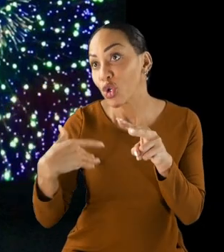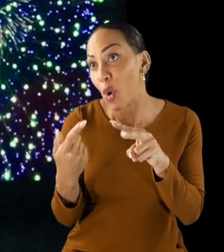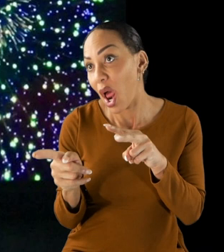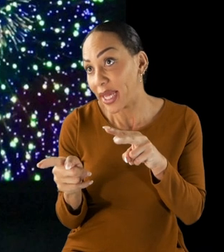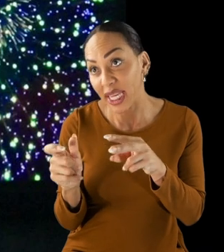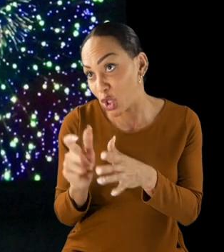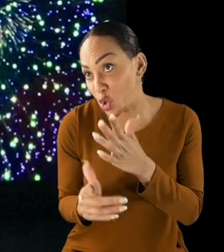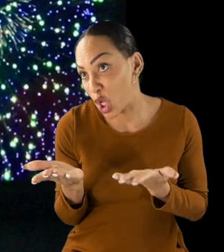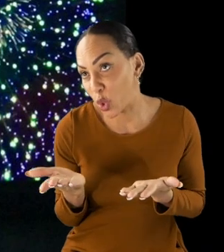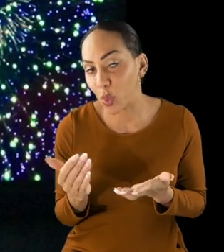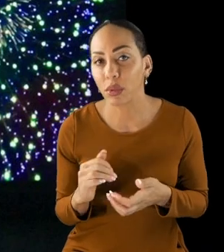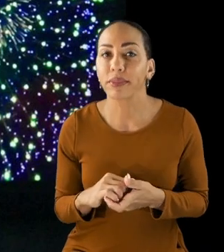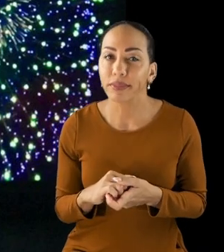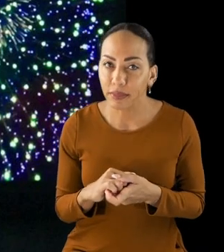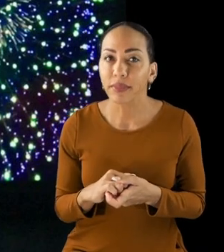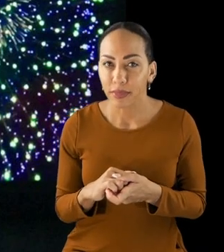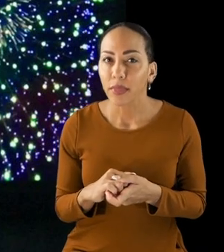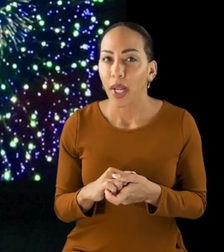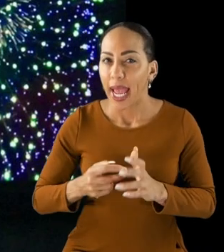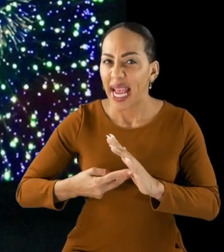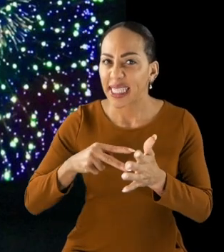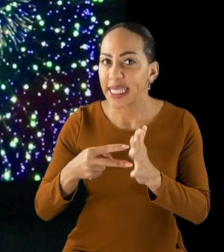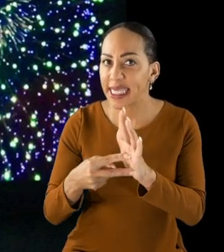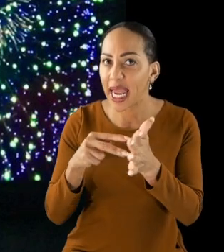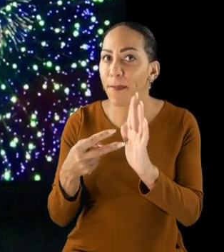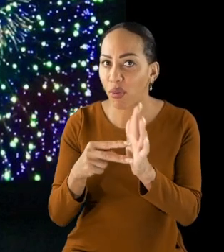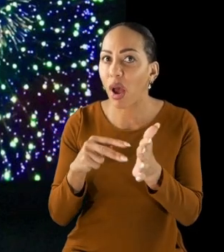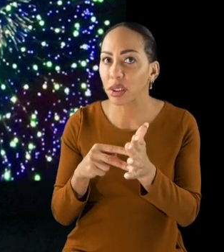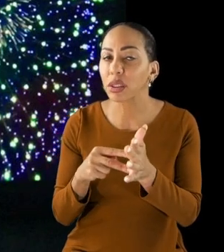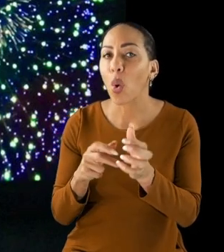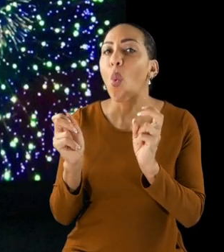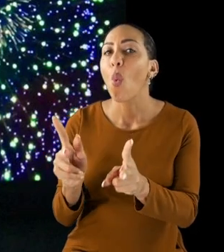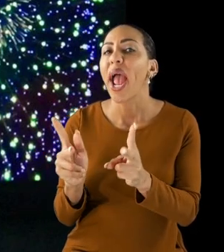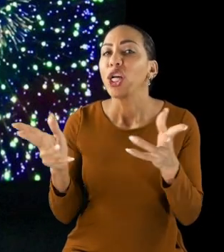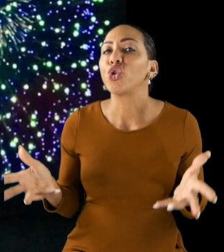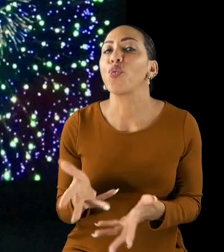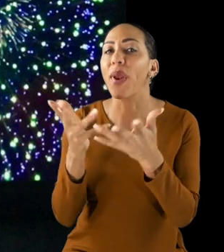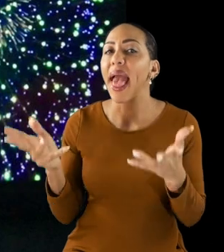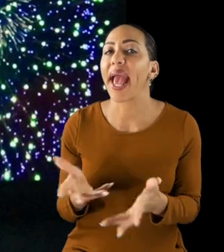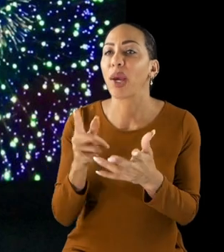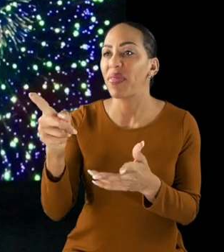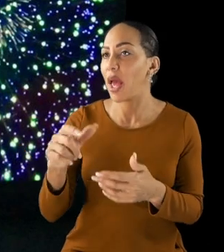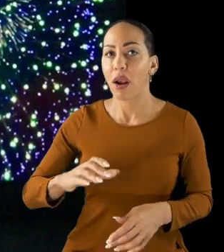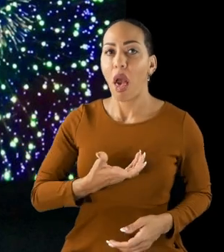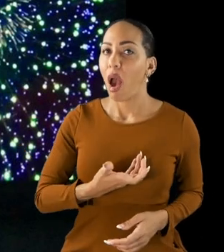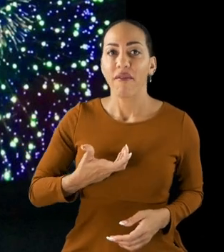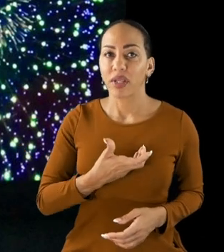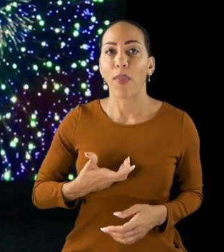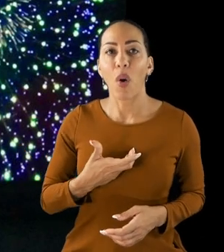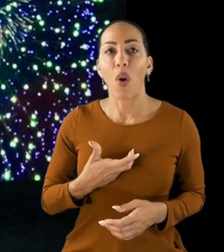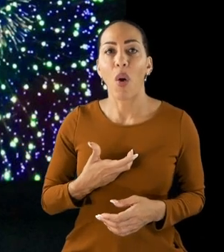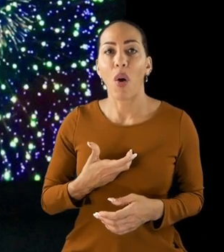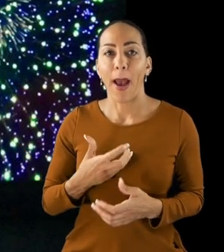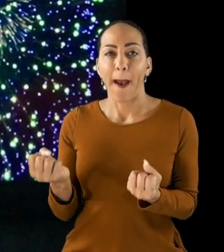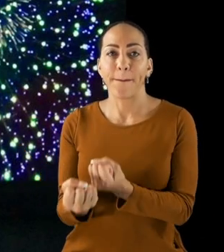much anymore, do you? It's that deliberate desire to play with that discomfort and to reclaim the power of, I